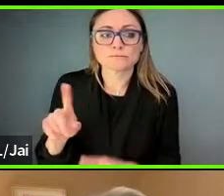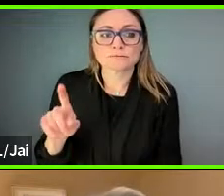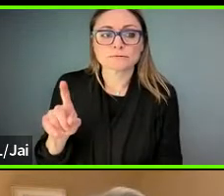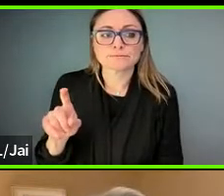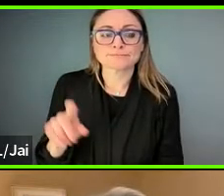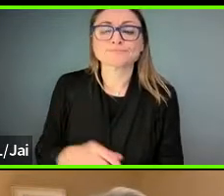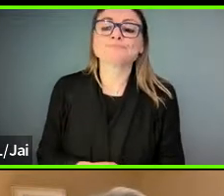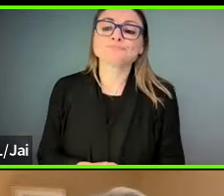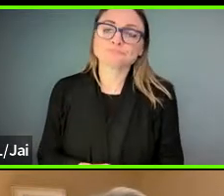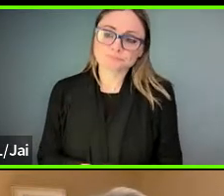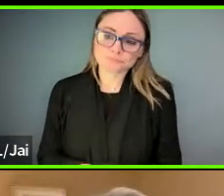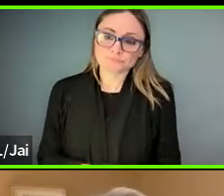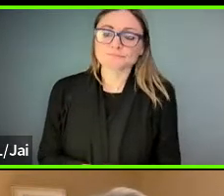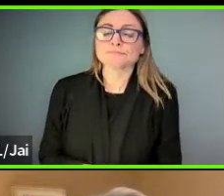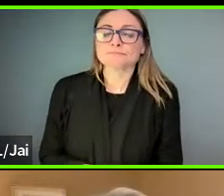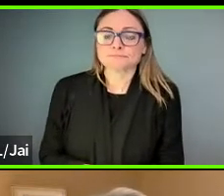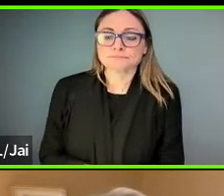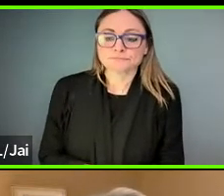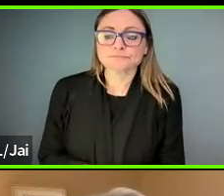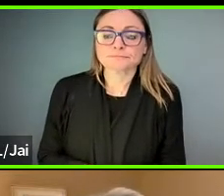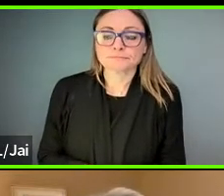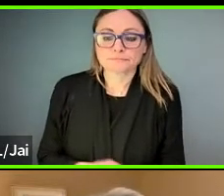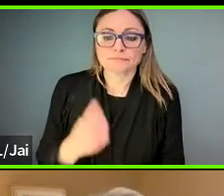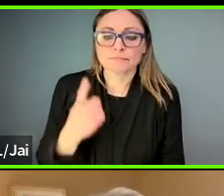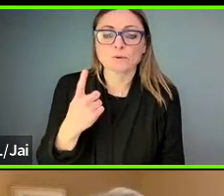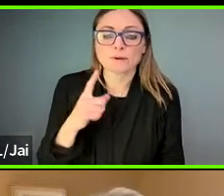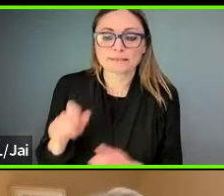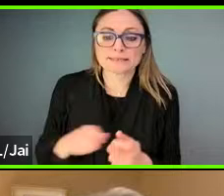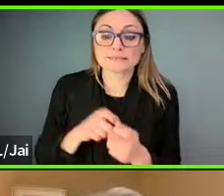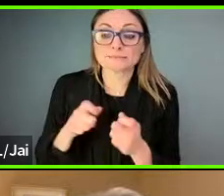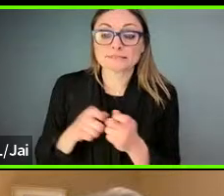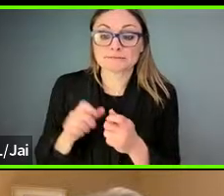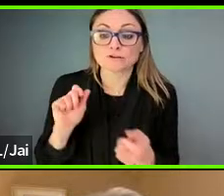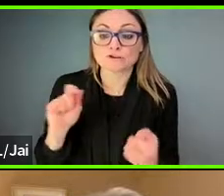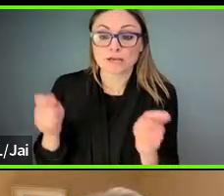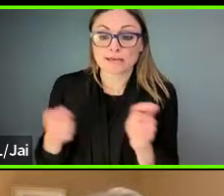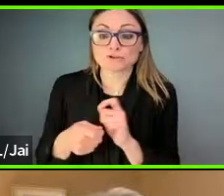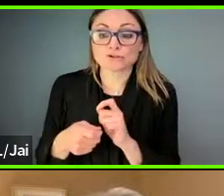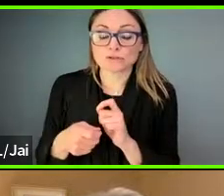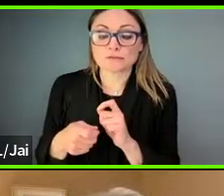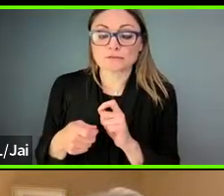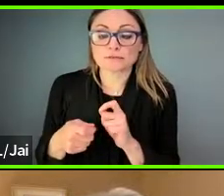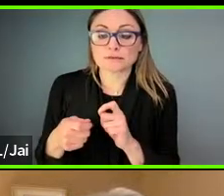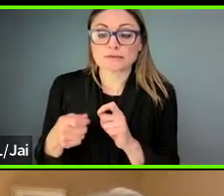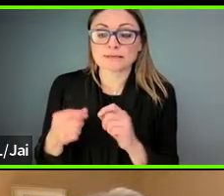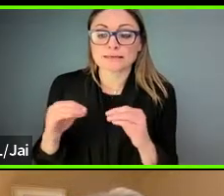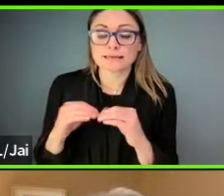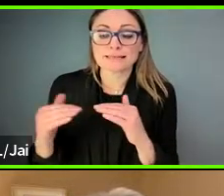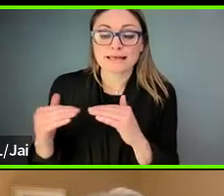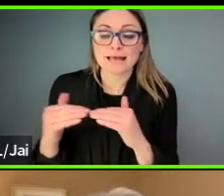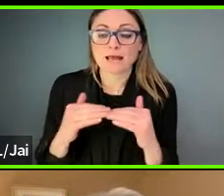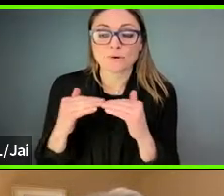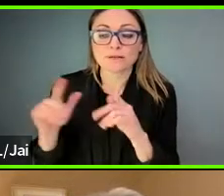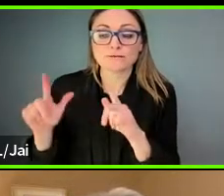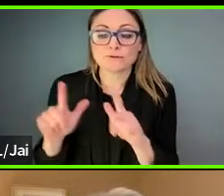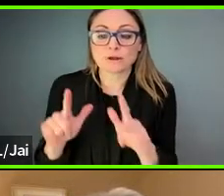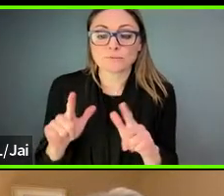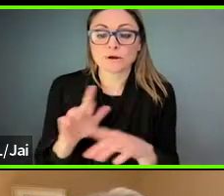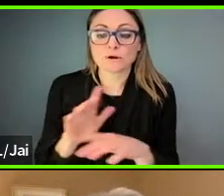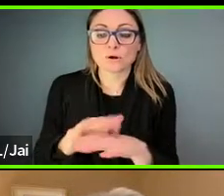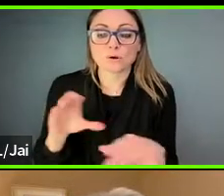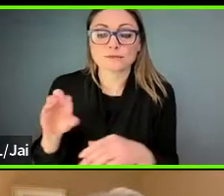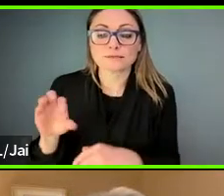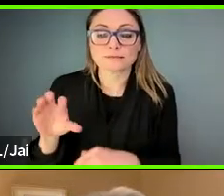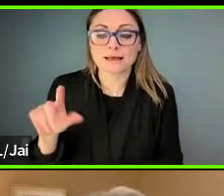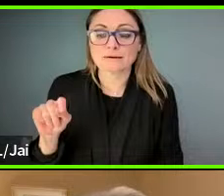Yes, ma'am. So one of the specific changes that's been made in the equity framework calls out the fact